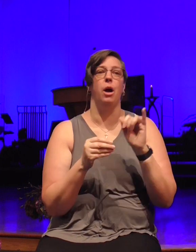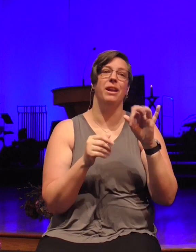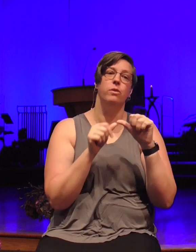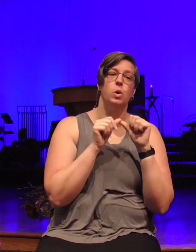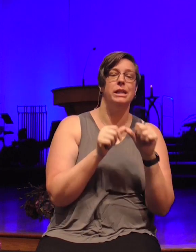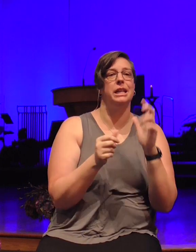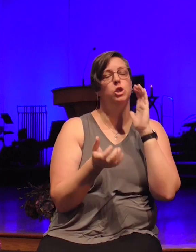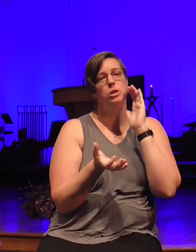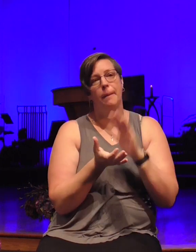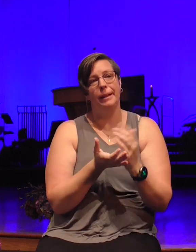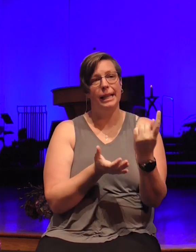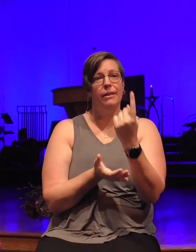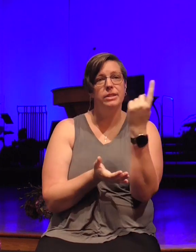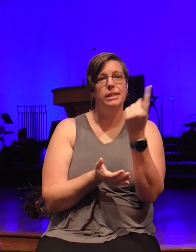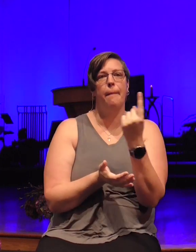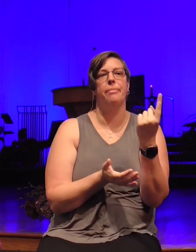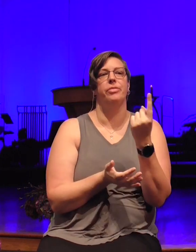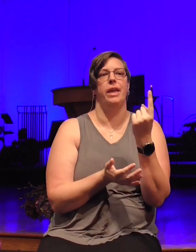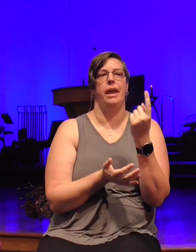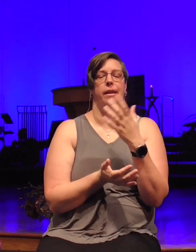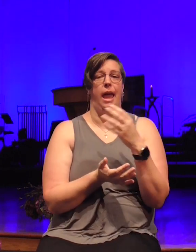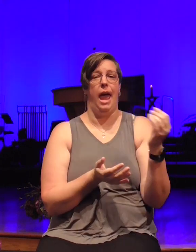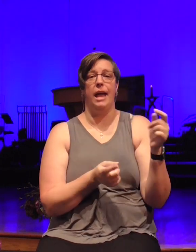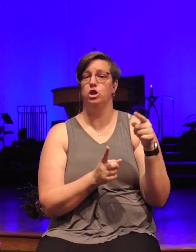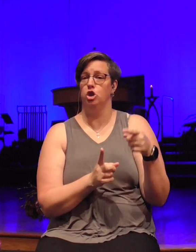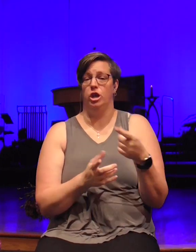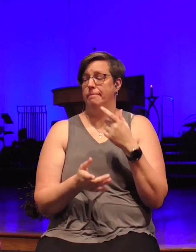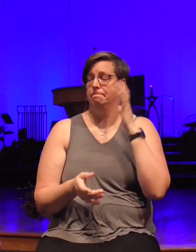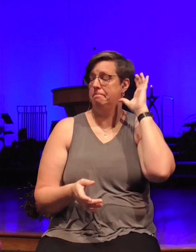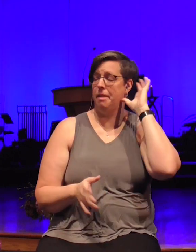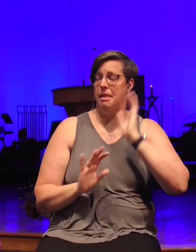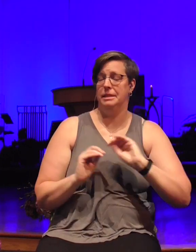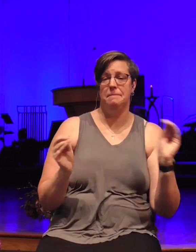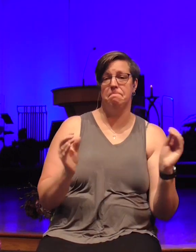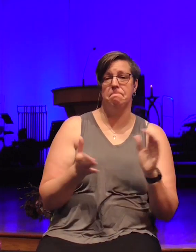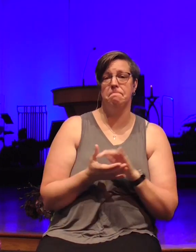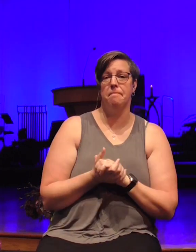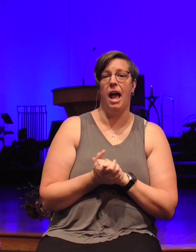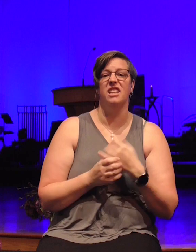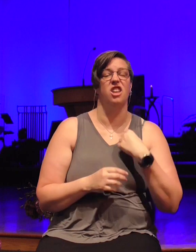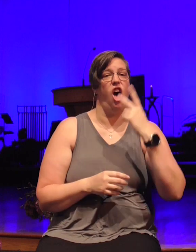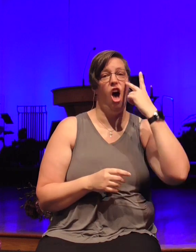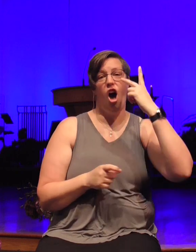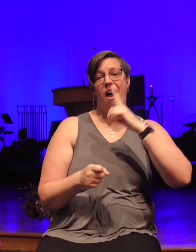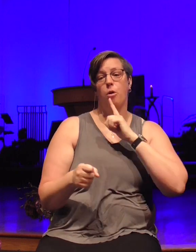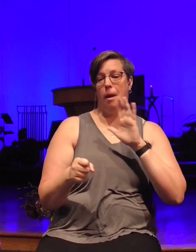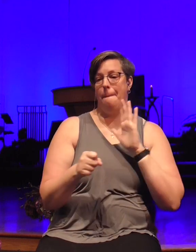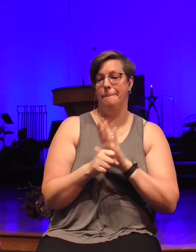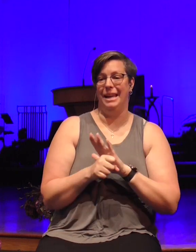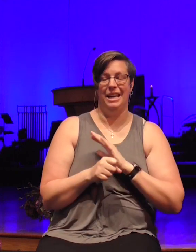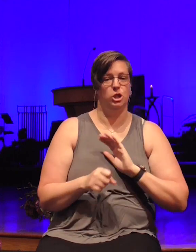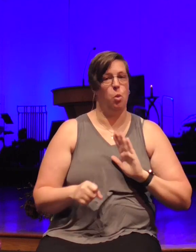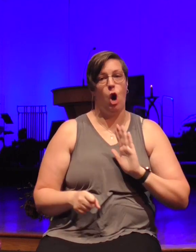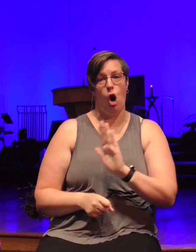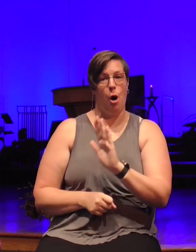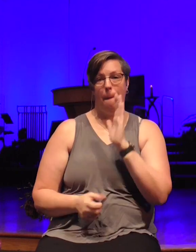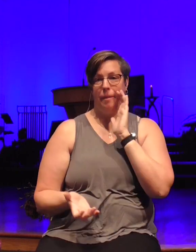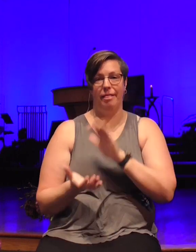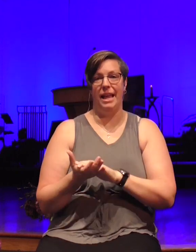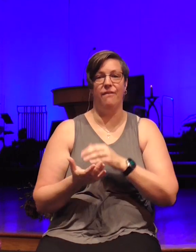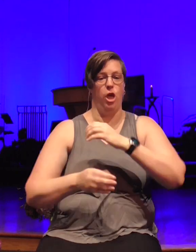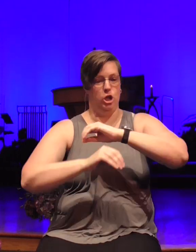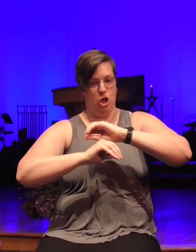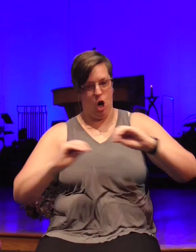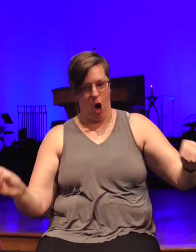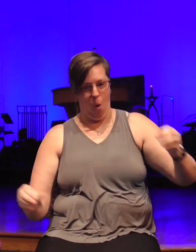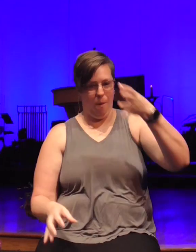continue to believe something. And she was having none of it. And I saw how committed she was to her belief. There are no